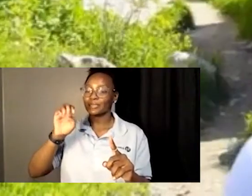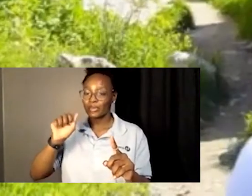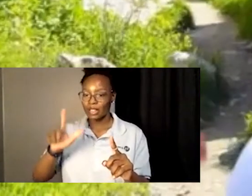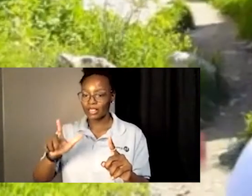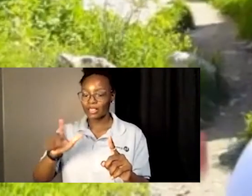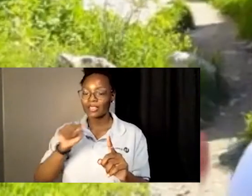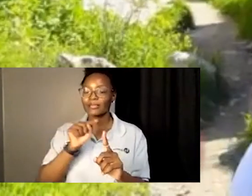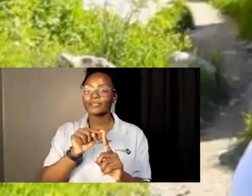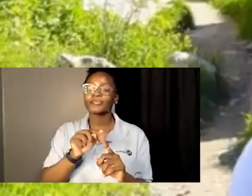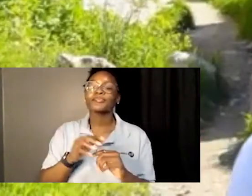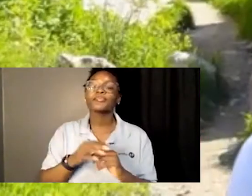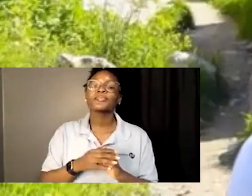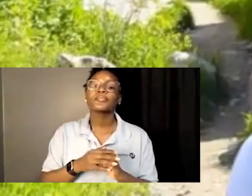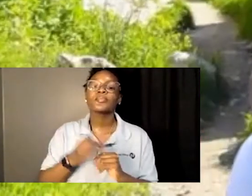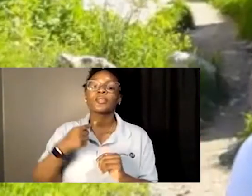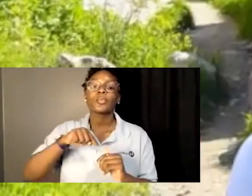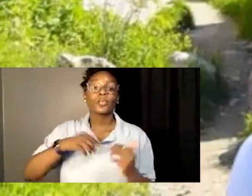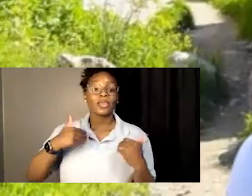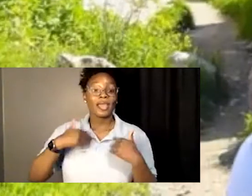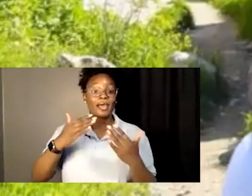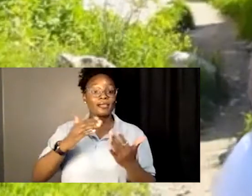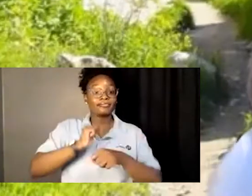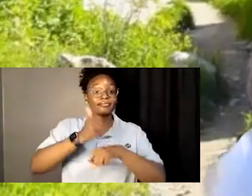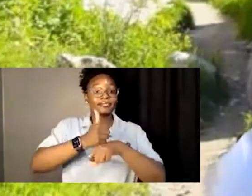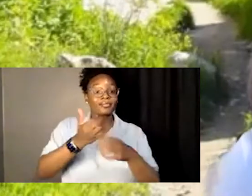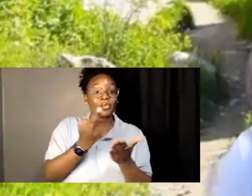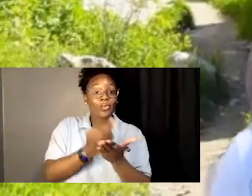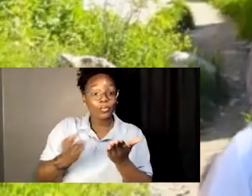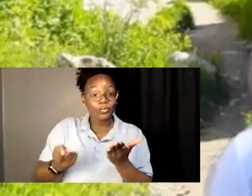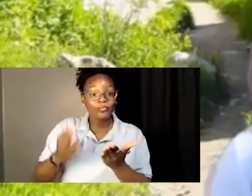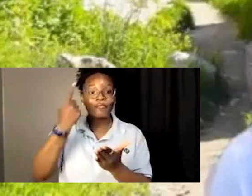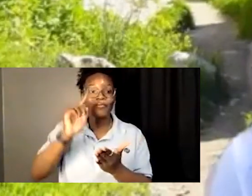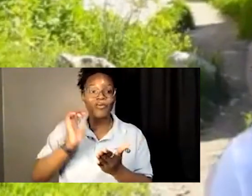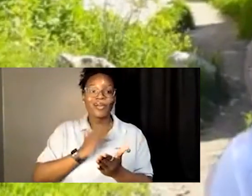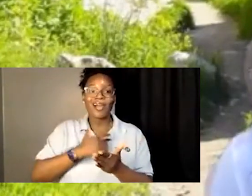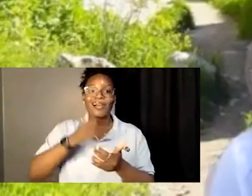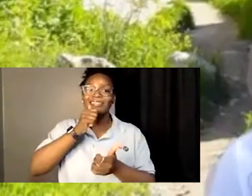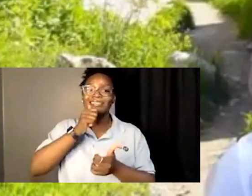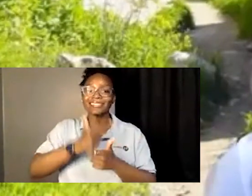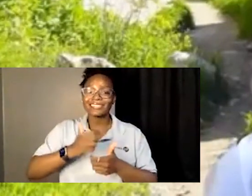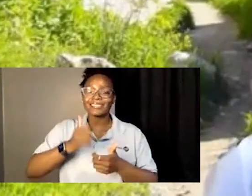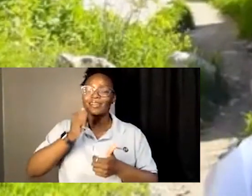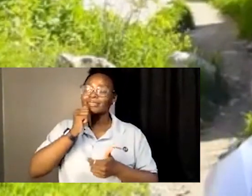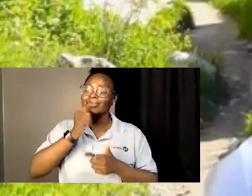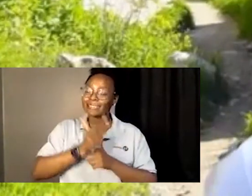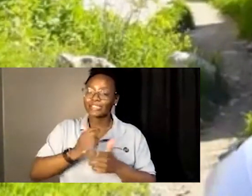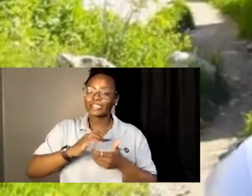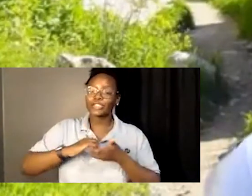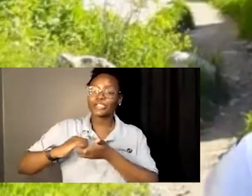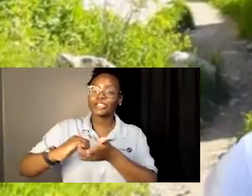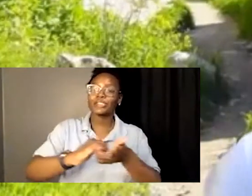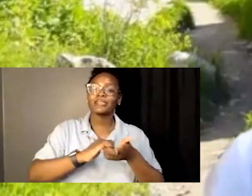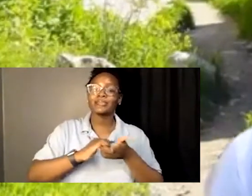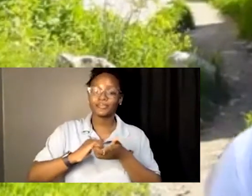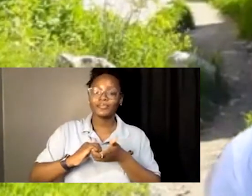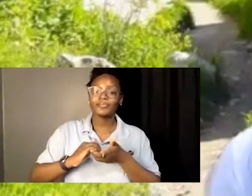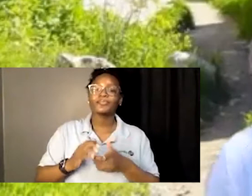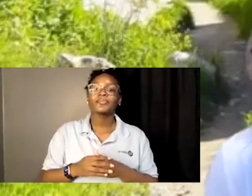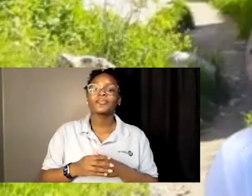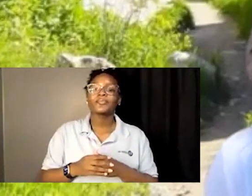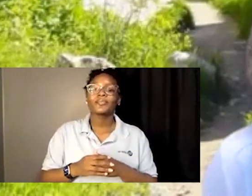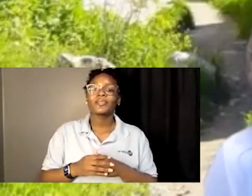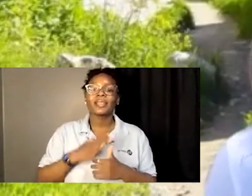developing resources for our sisters to continue to build relationships, to learn more about Israel-Palestine, and to engage in respectful